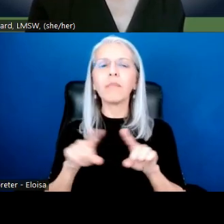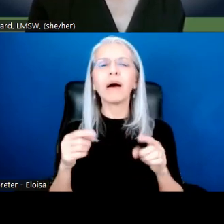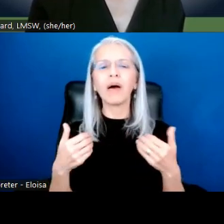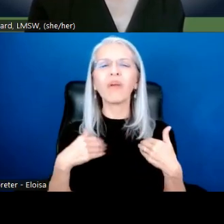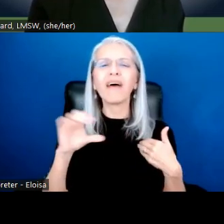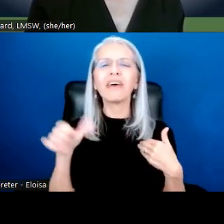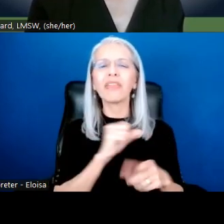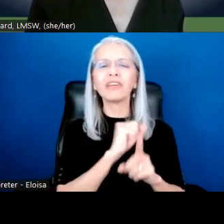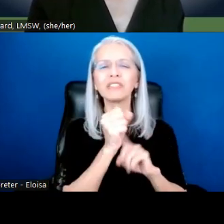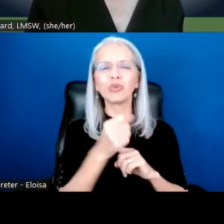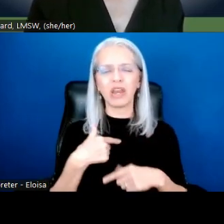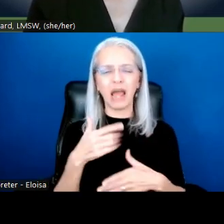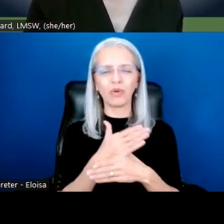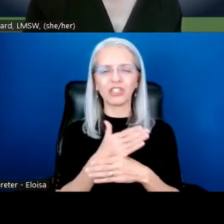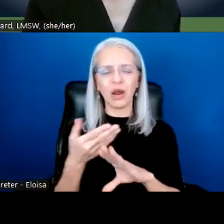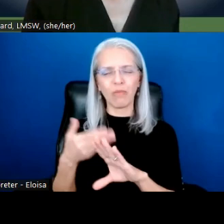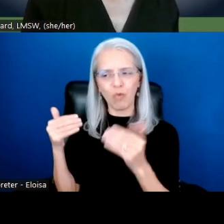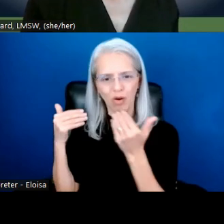I'm going to share with you before we get there.